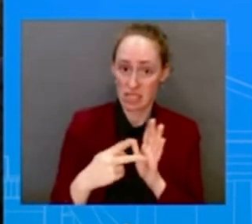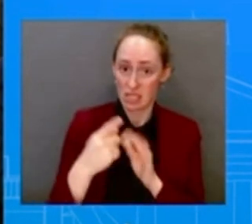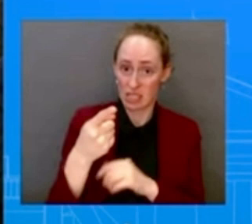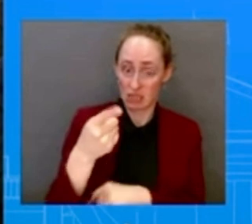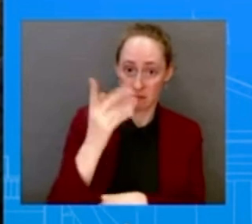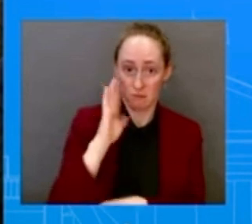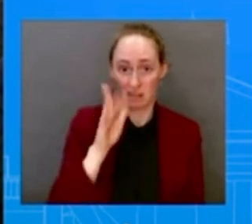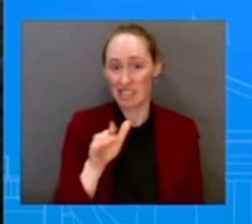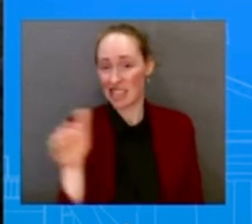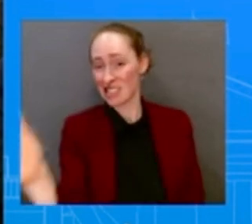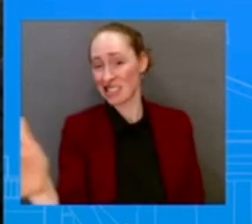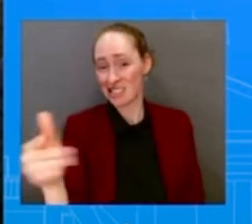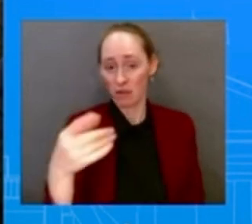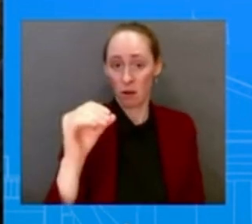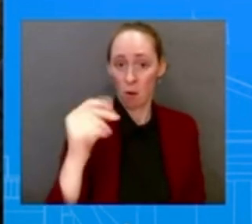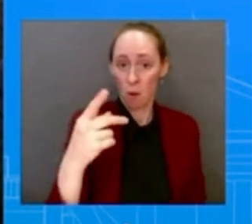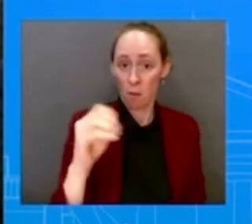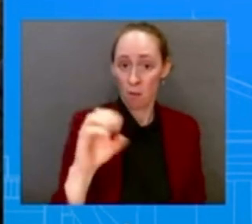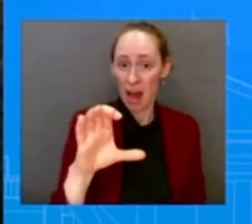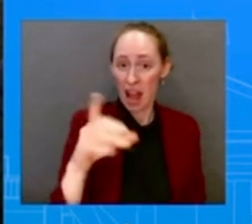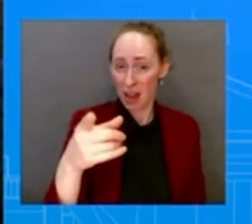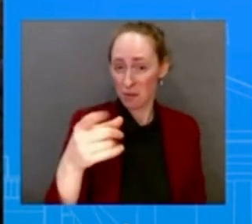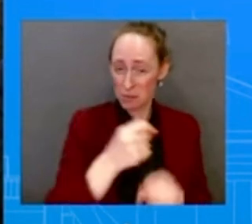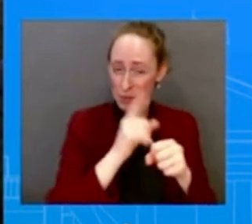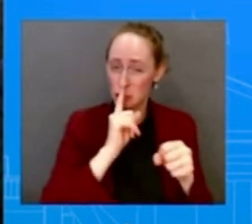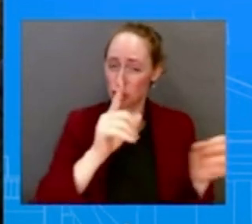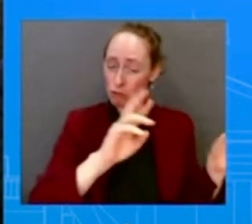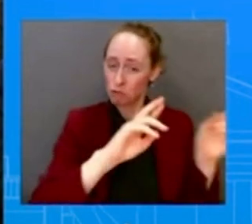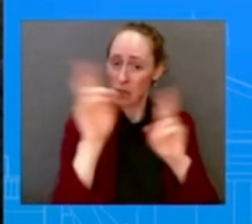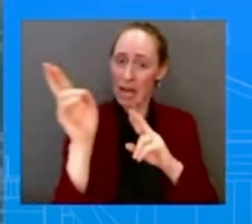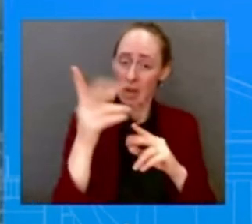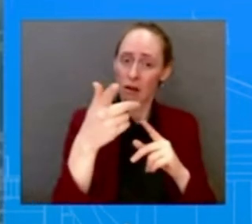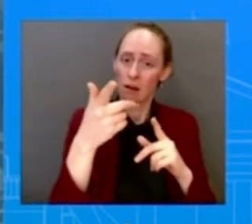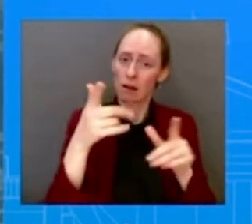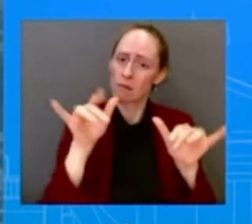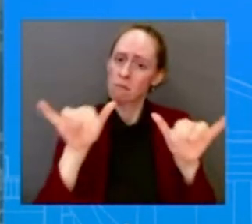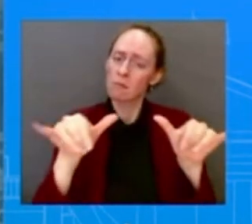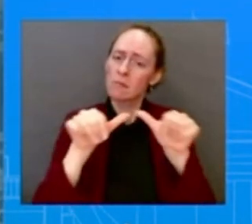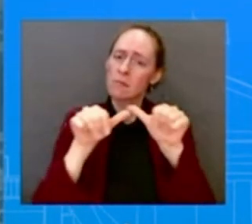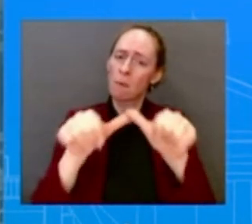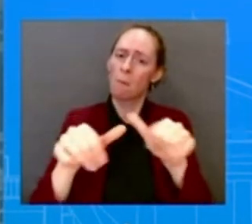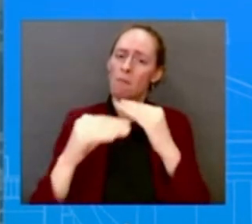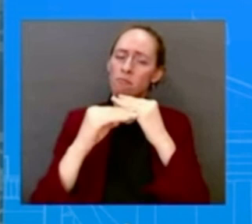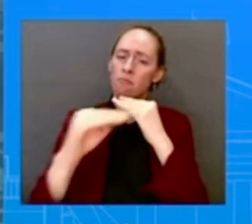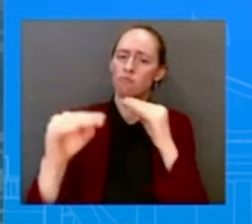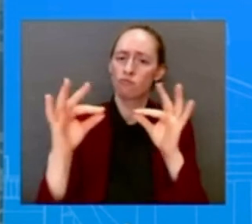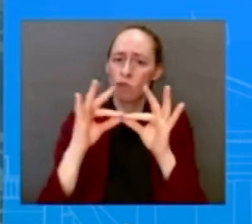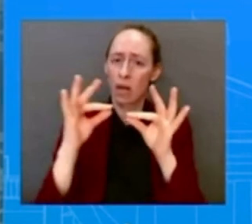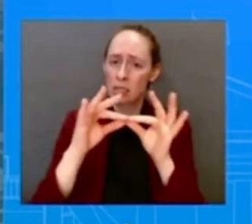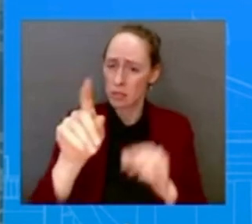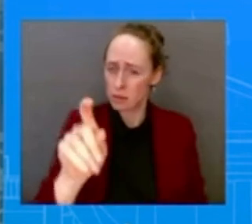a time when you're just starting to see inflation? Again, Mr. Putin's willing to weaponize energy.